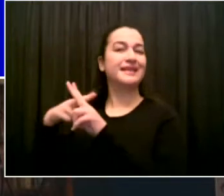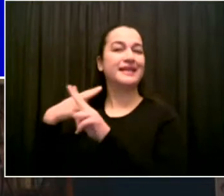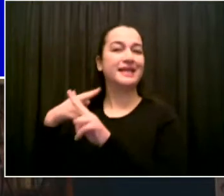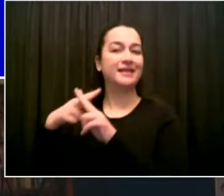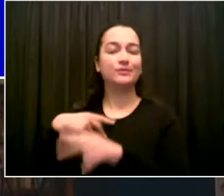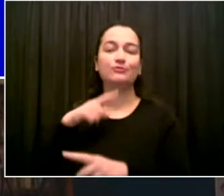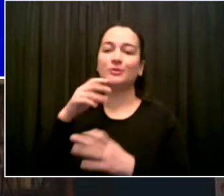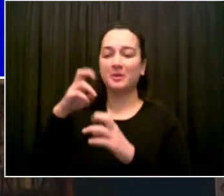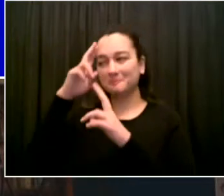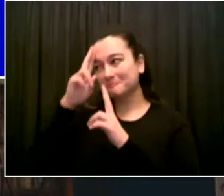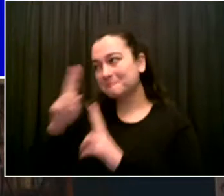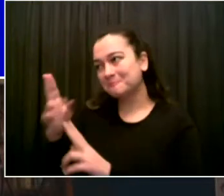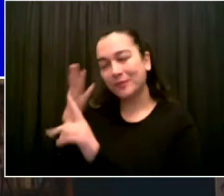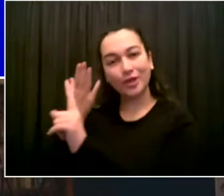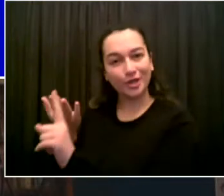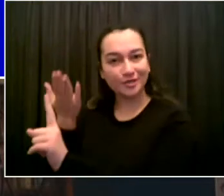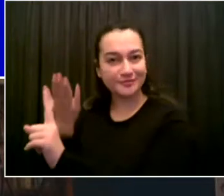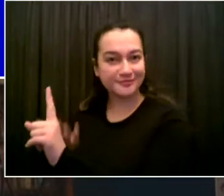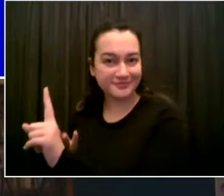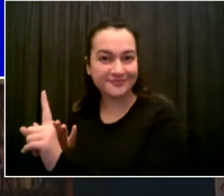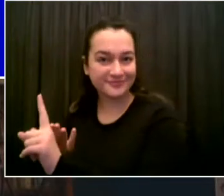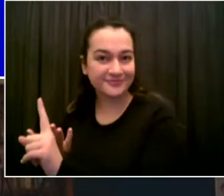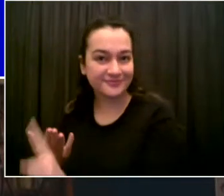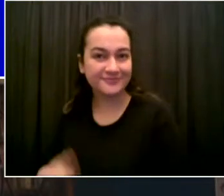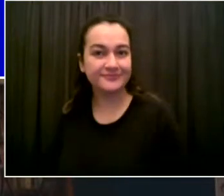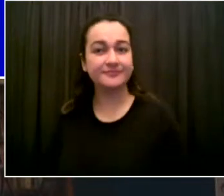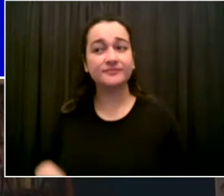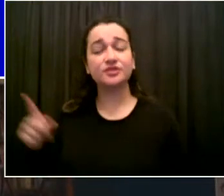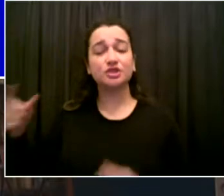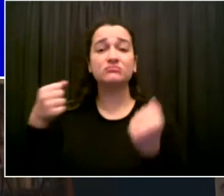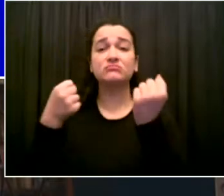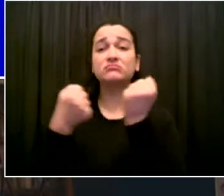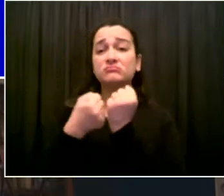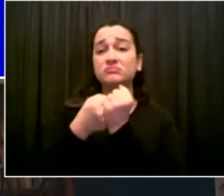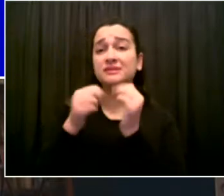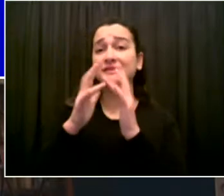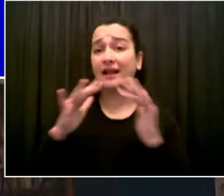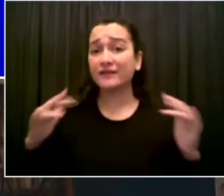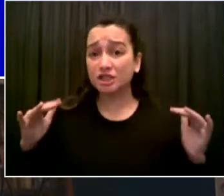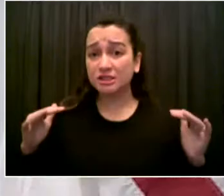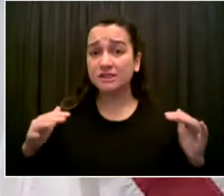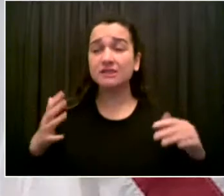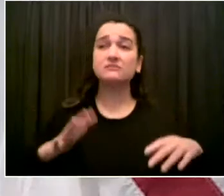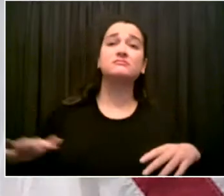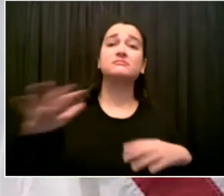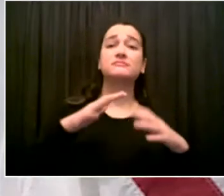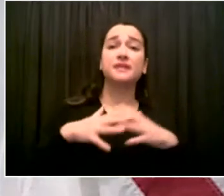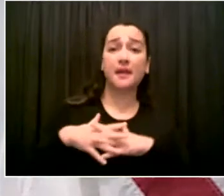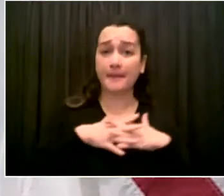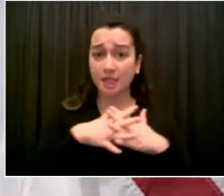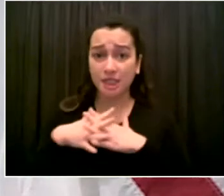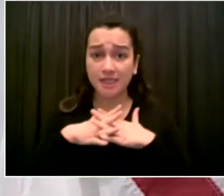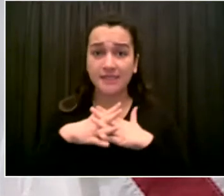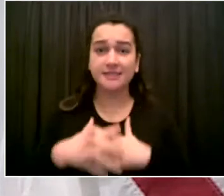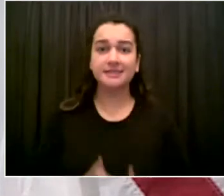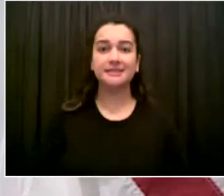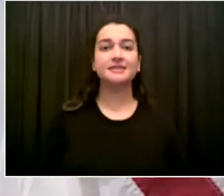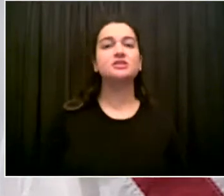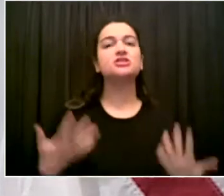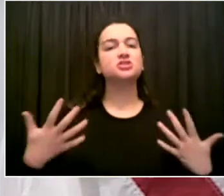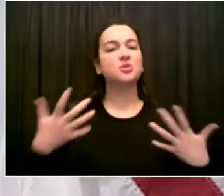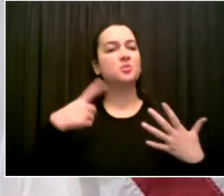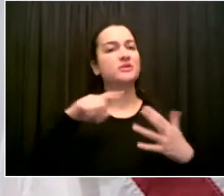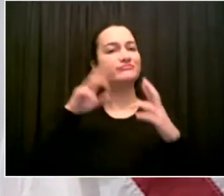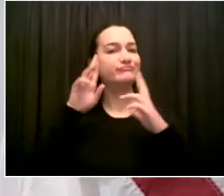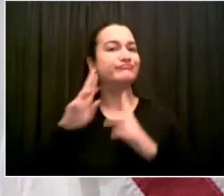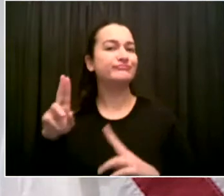when I think of his incredible presence and his voice in this city. So, Maliki is not able to be